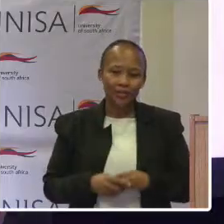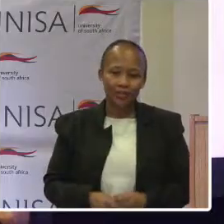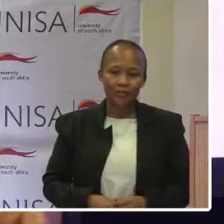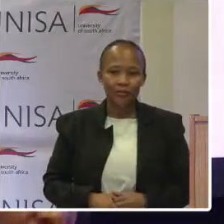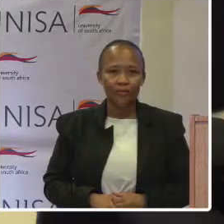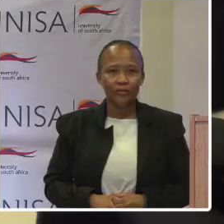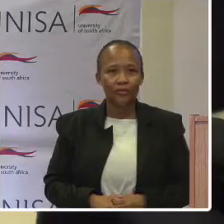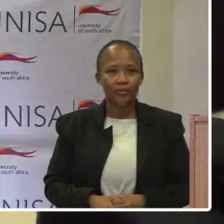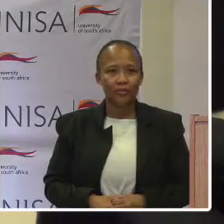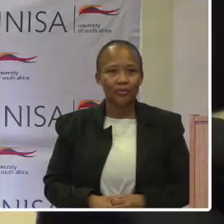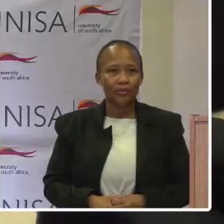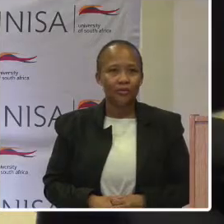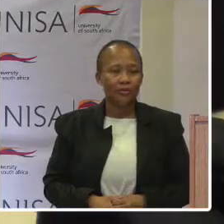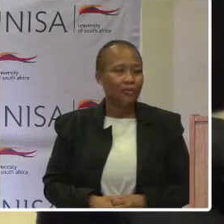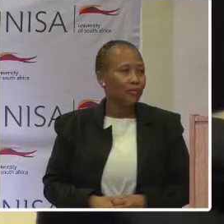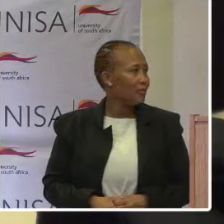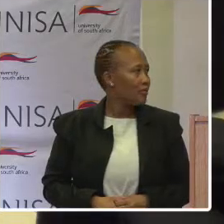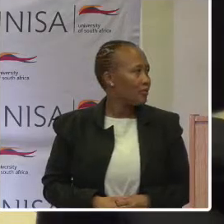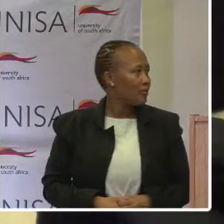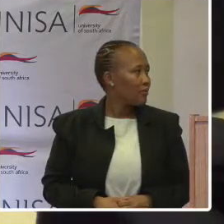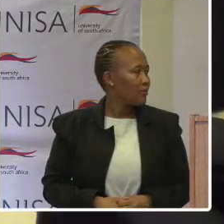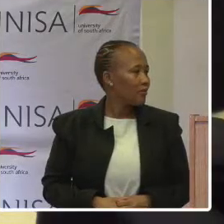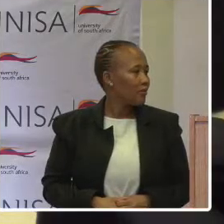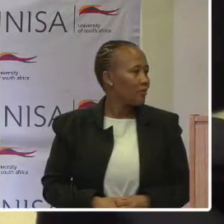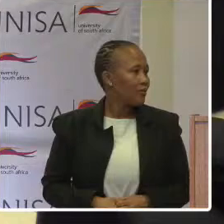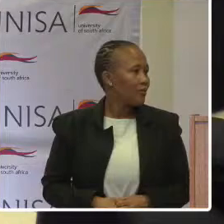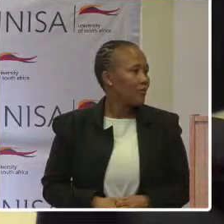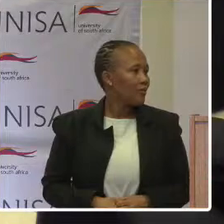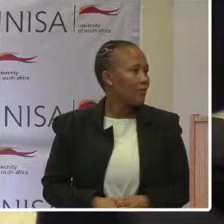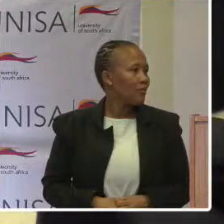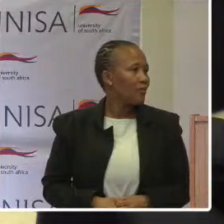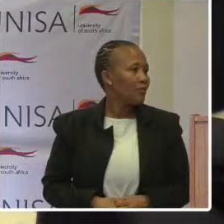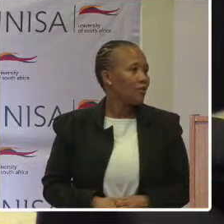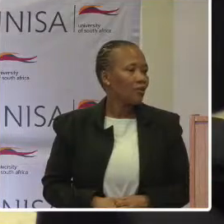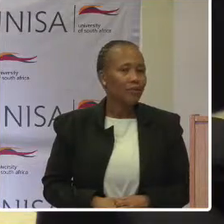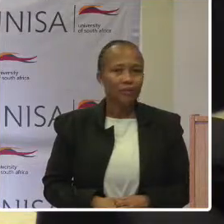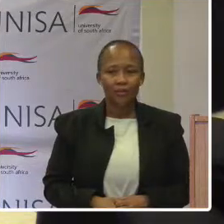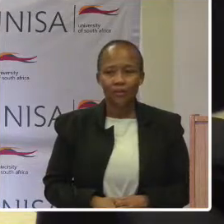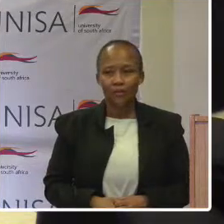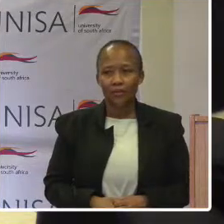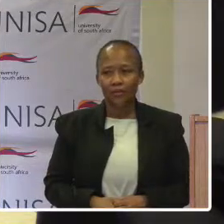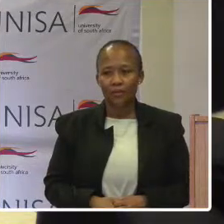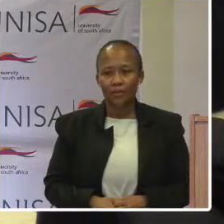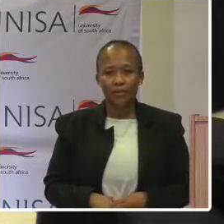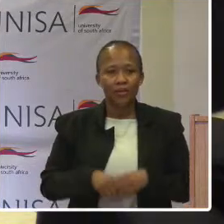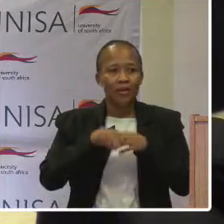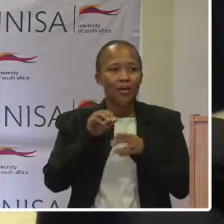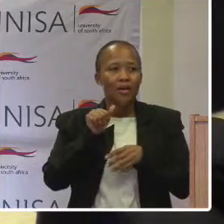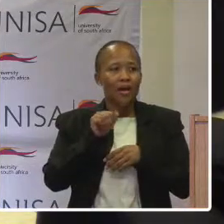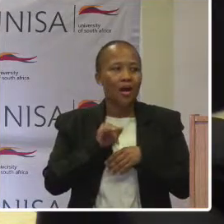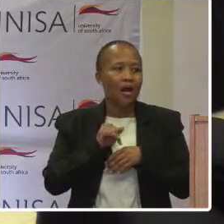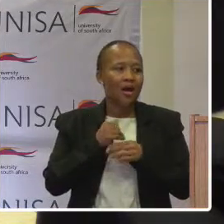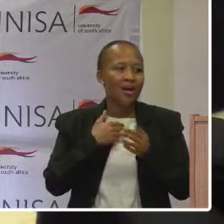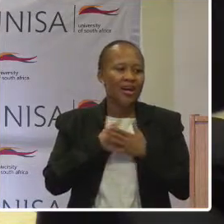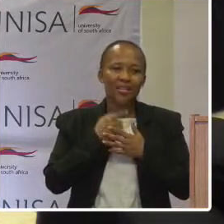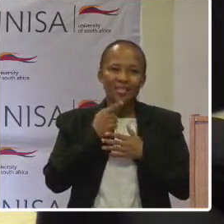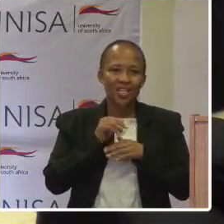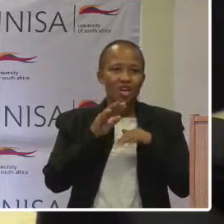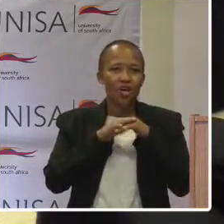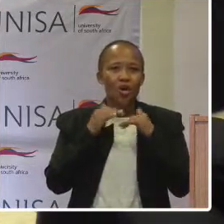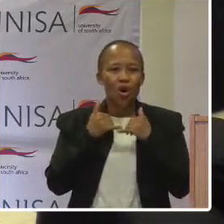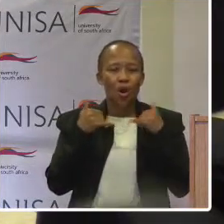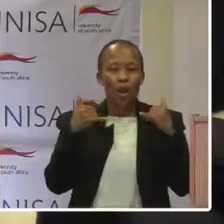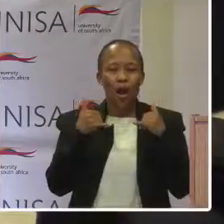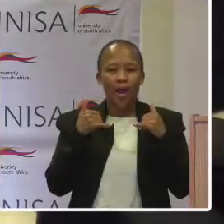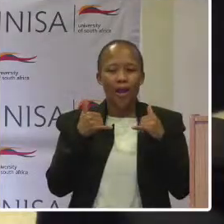Well, AI is kind of an online platform where you can put your